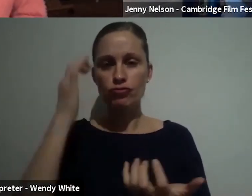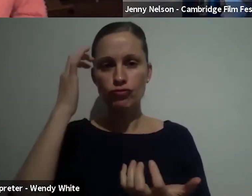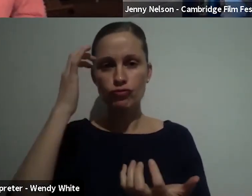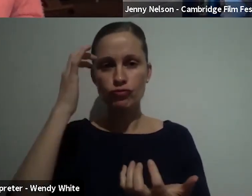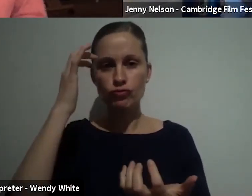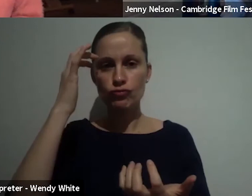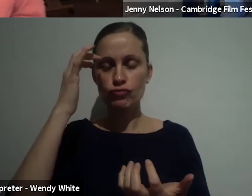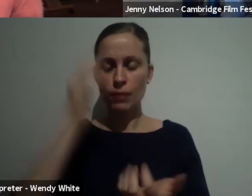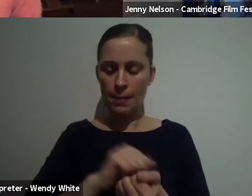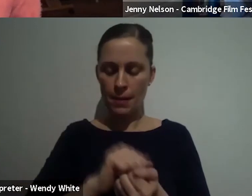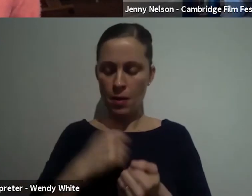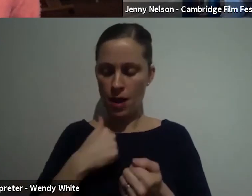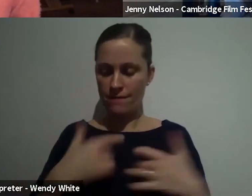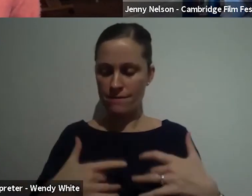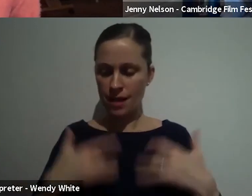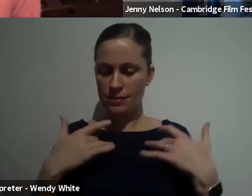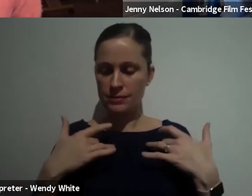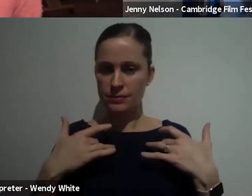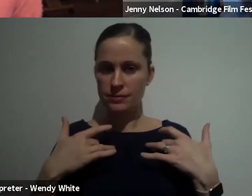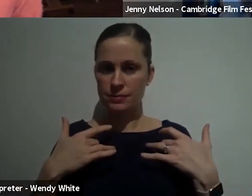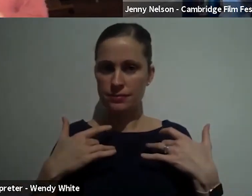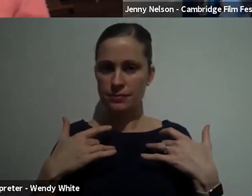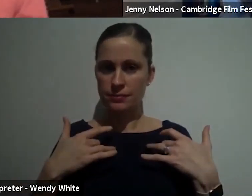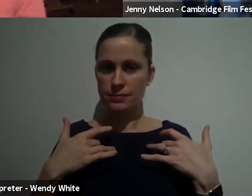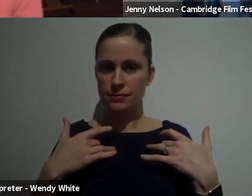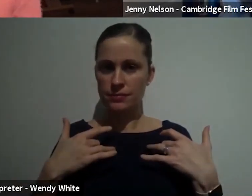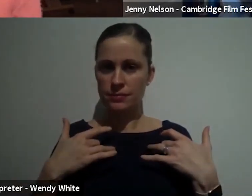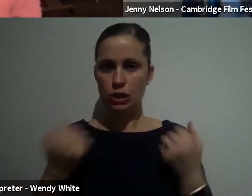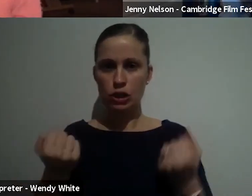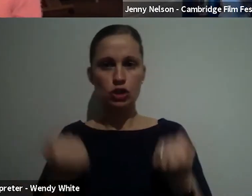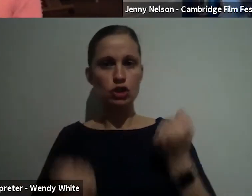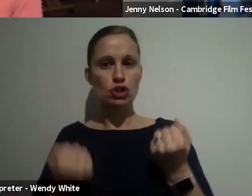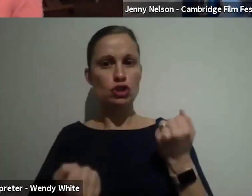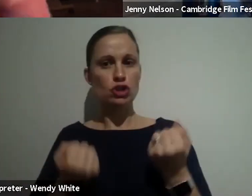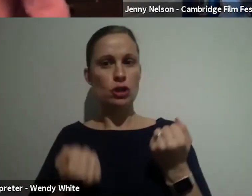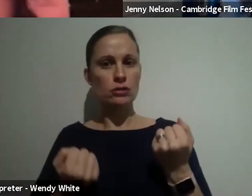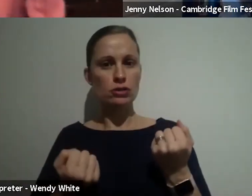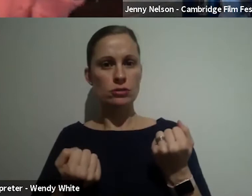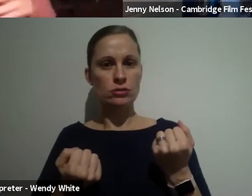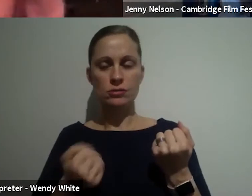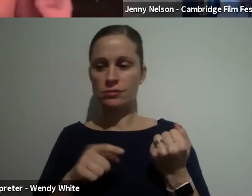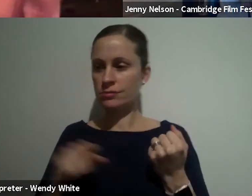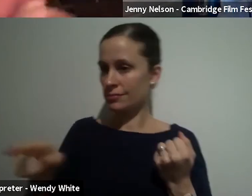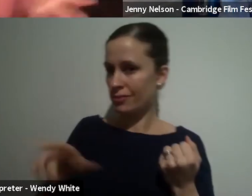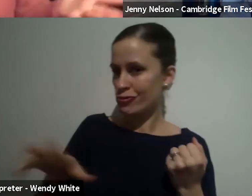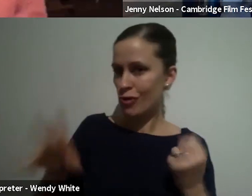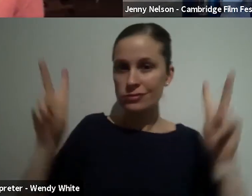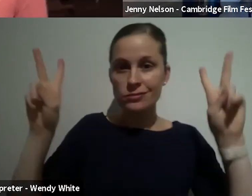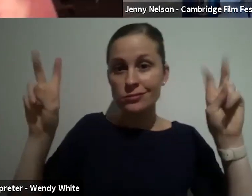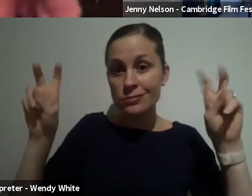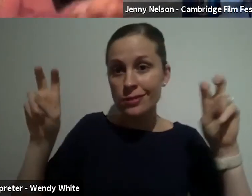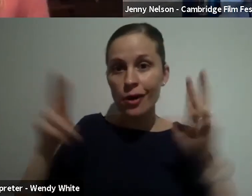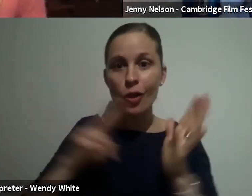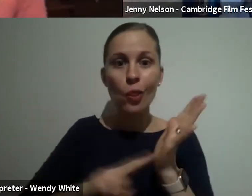this feeling about judging girls because they didn't come from a normal, no, whatever, I mean, like